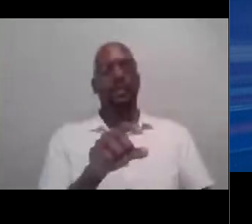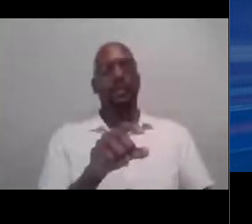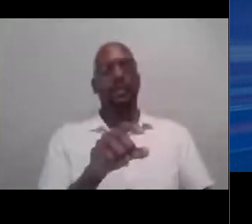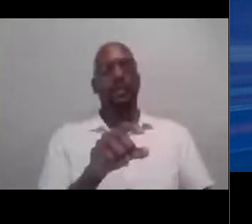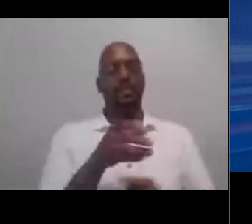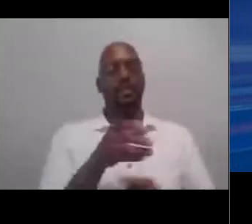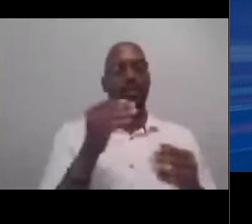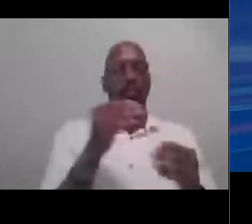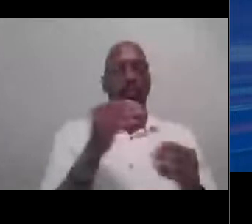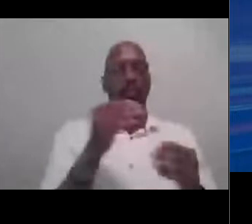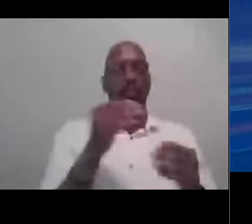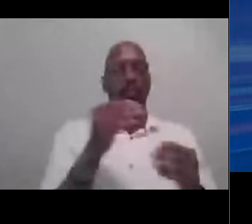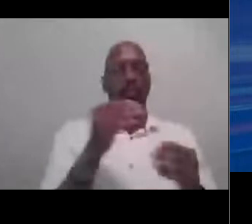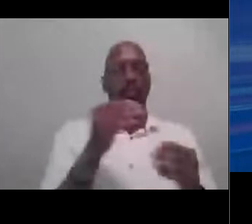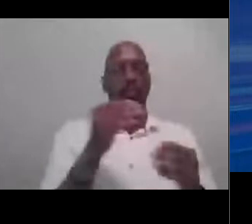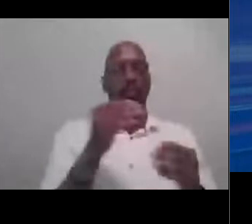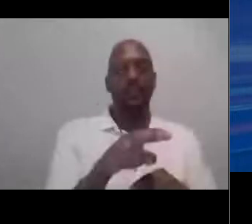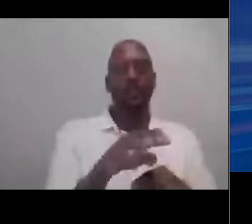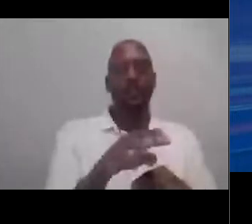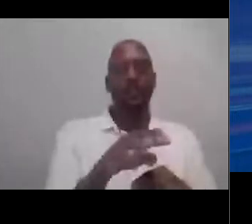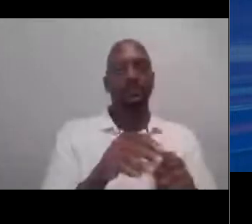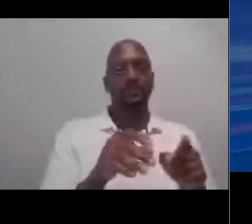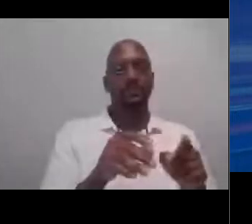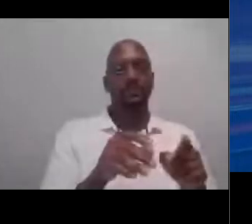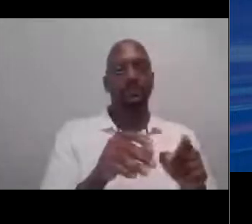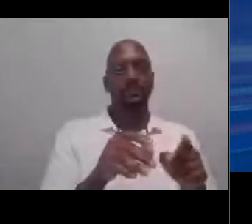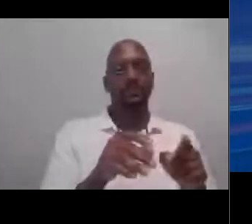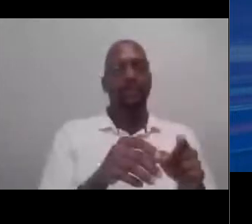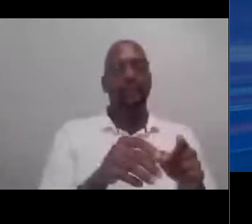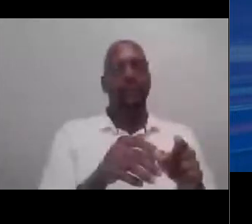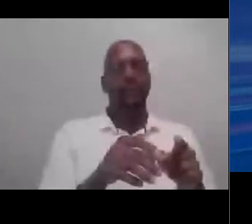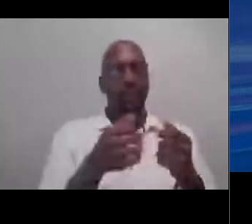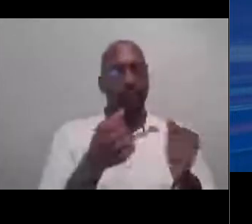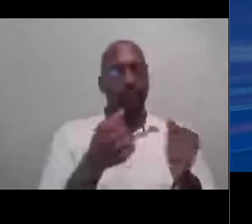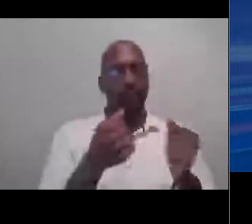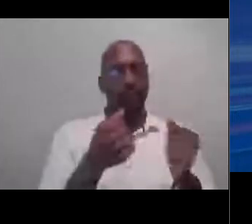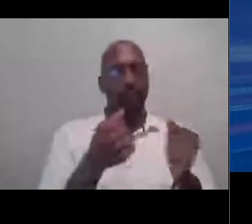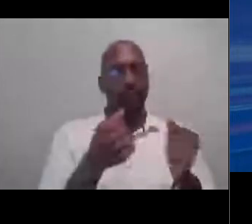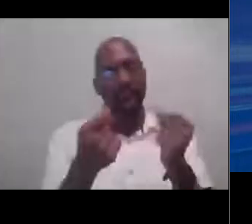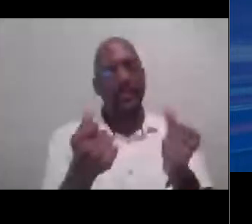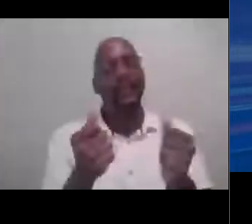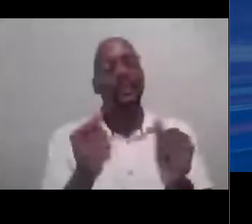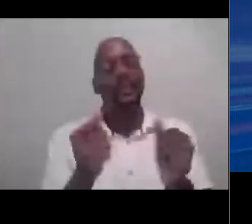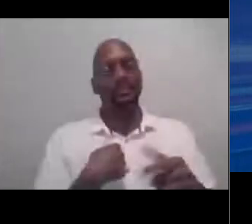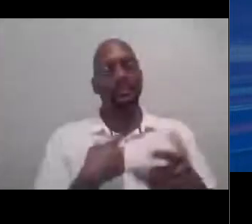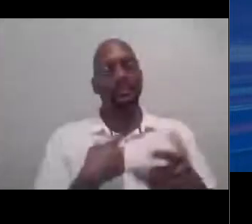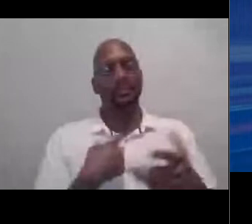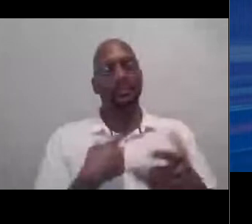I'm between you and dinner, so I'll get through this as quickly as I can, okay?